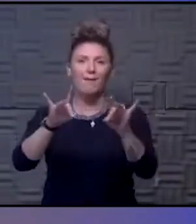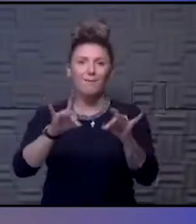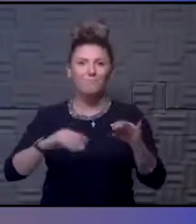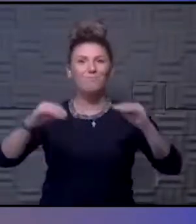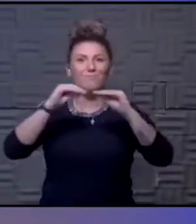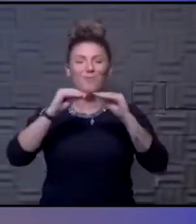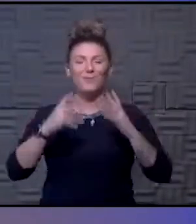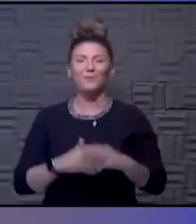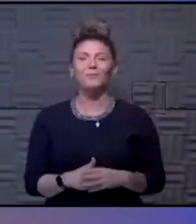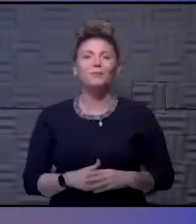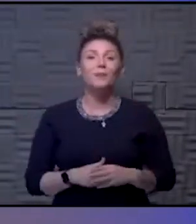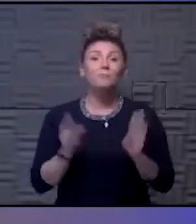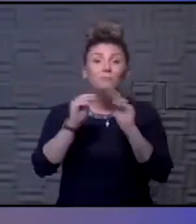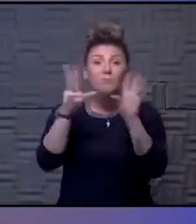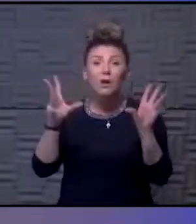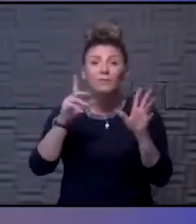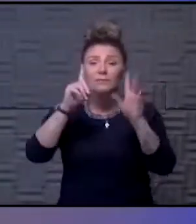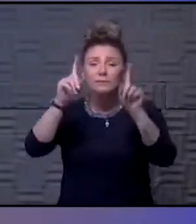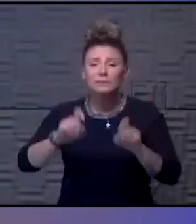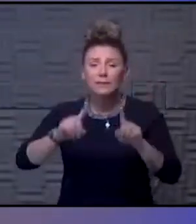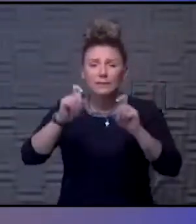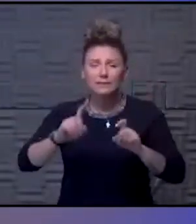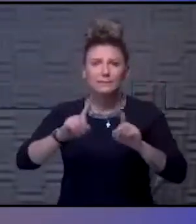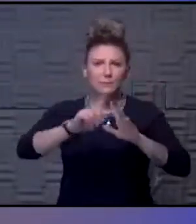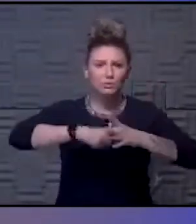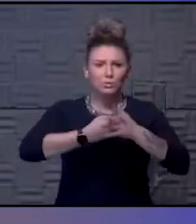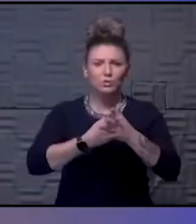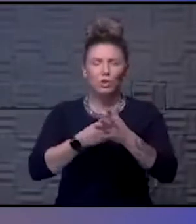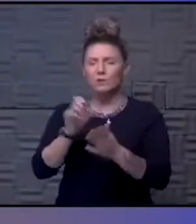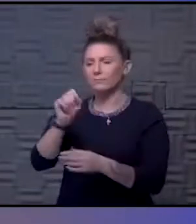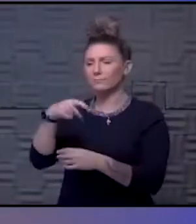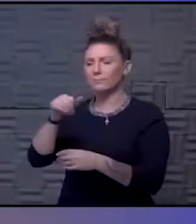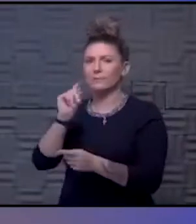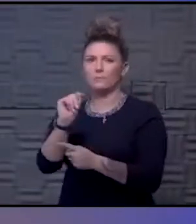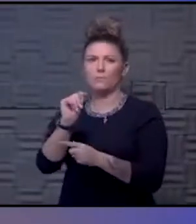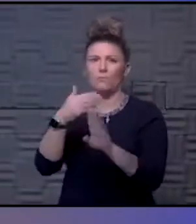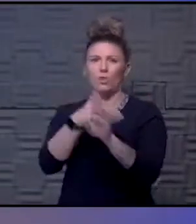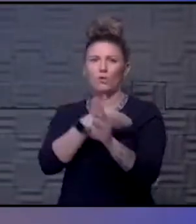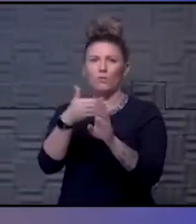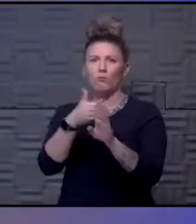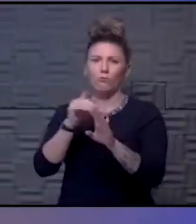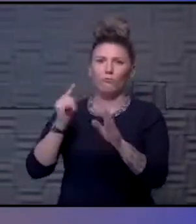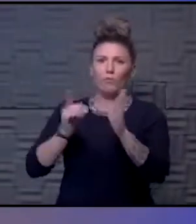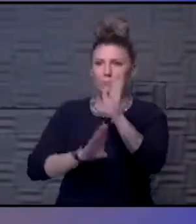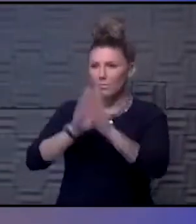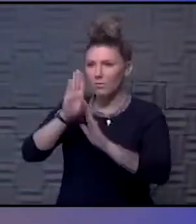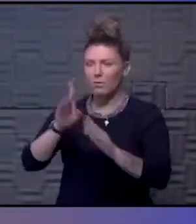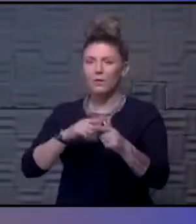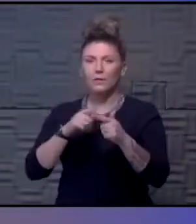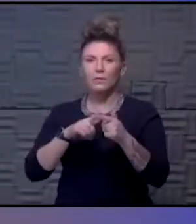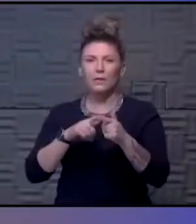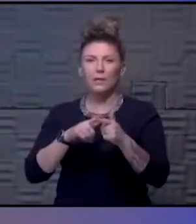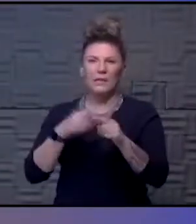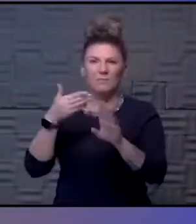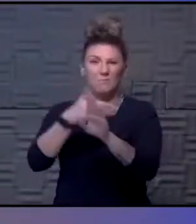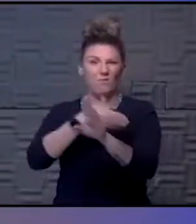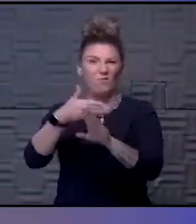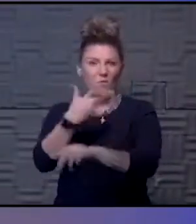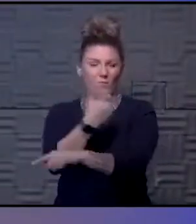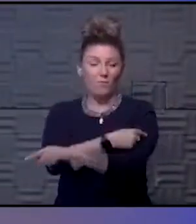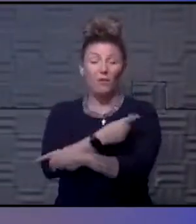Obviously, our testing initiative started in September right before the first wave and right before the vaccines came on, and now